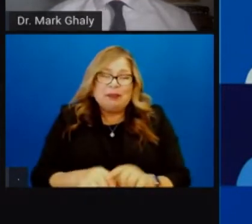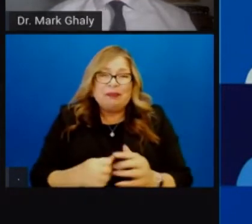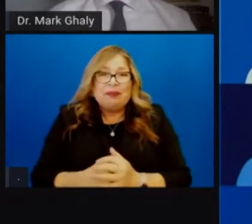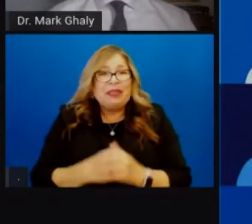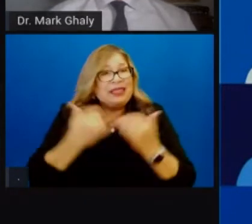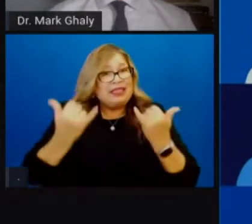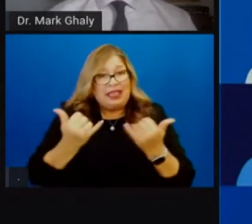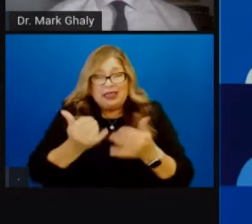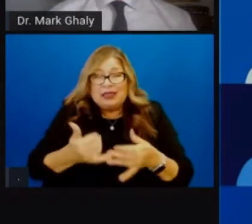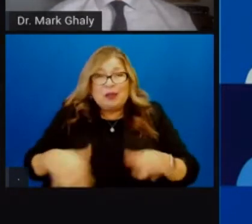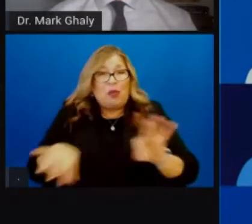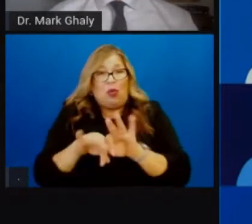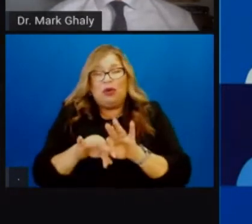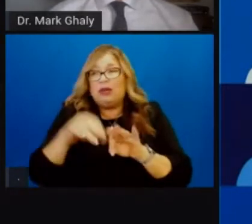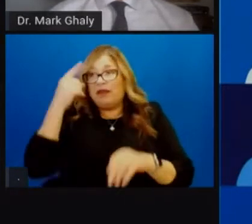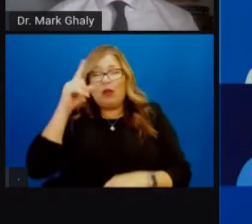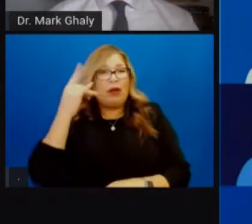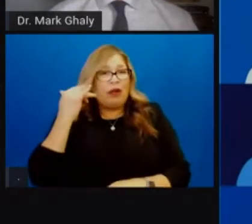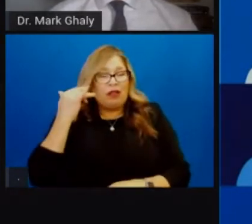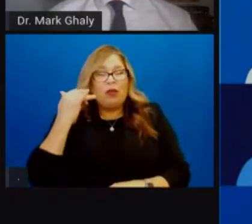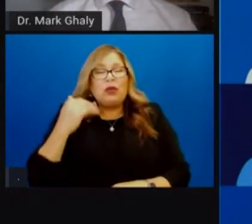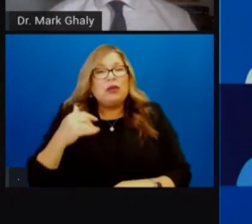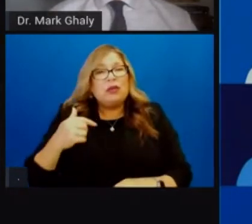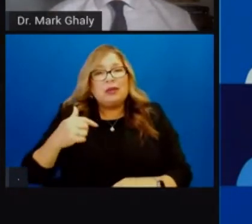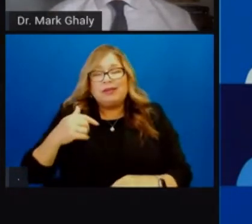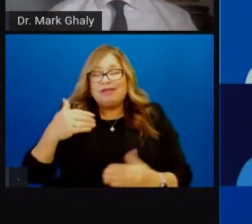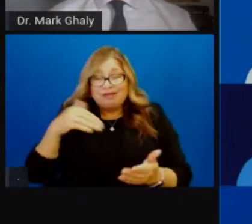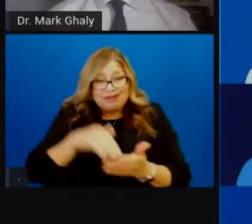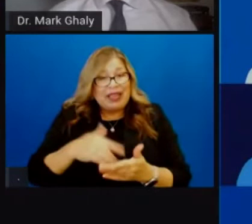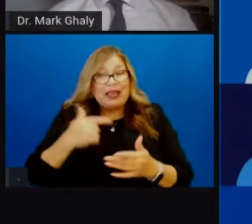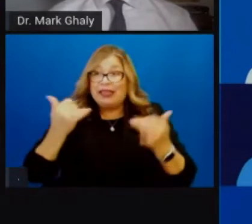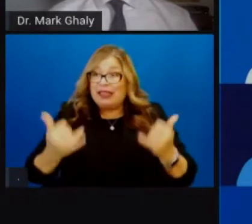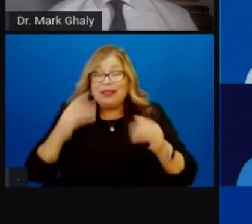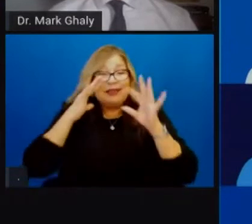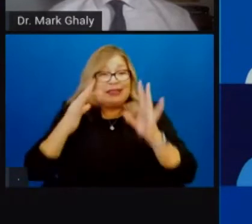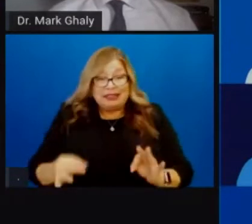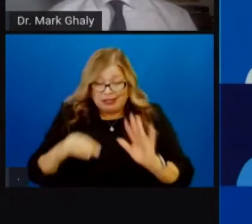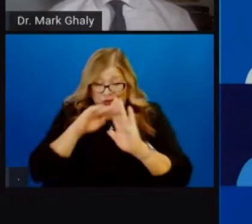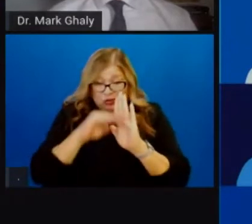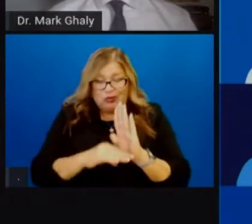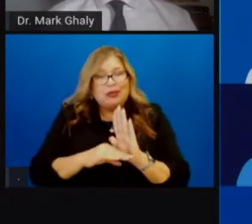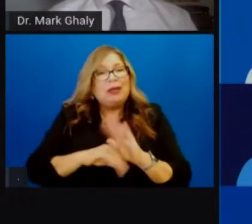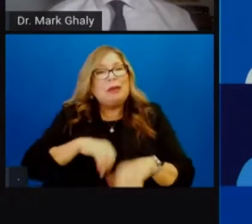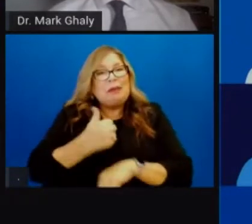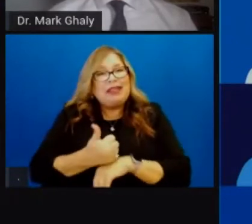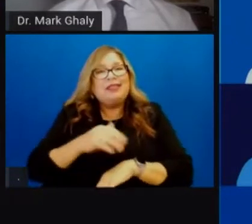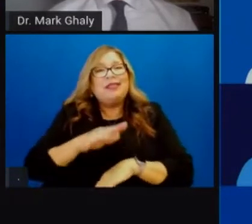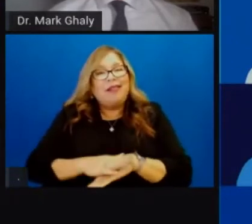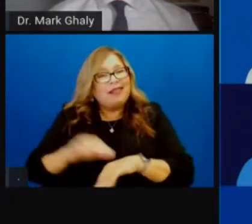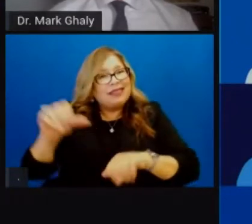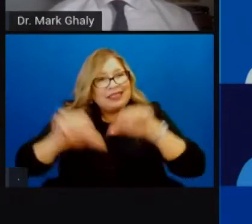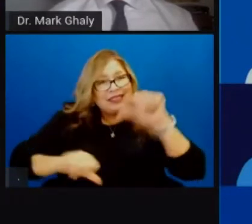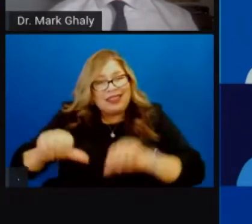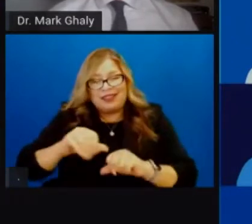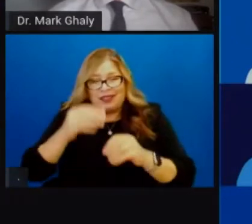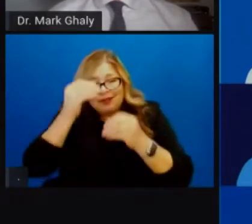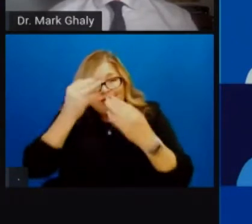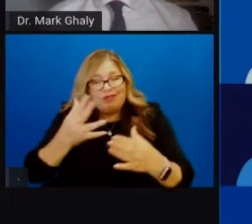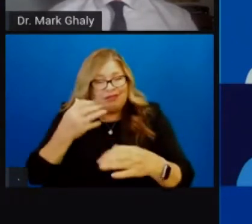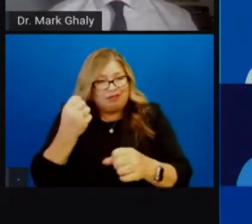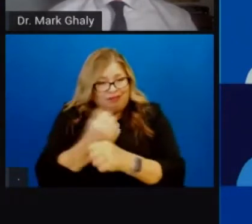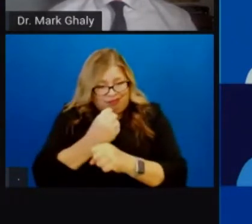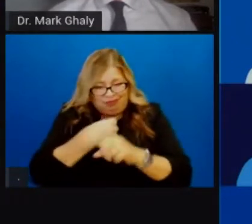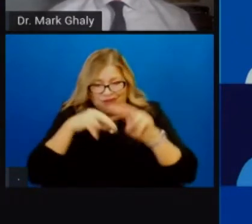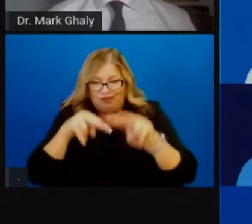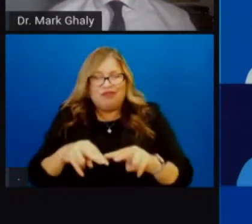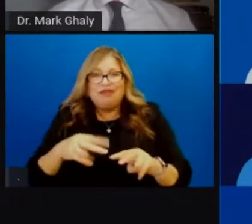day for California, one that is driven by the data and the science. We're seeing extremely encouraging news, but one